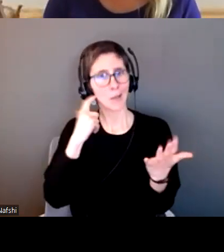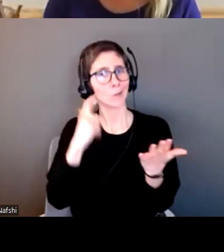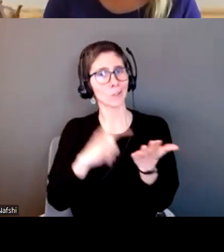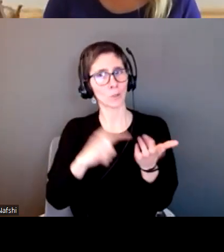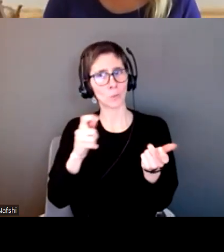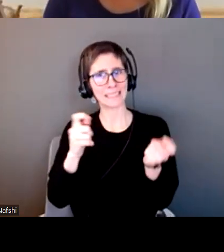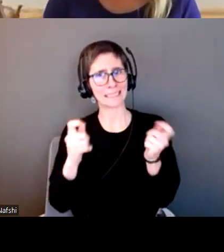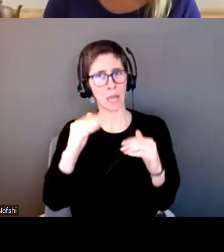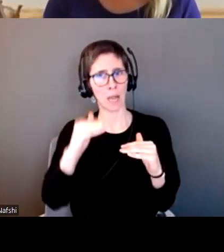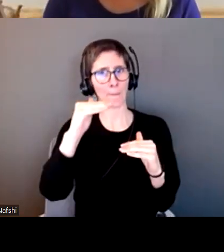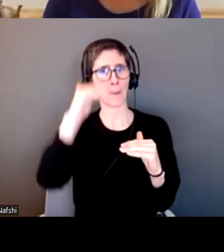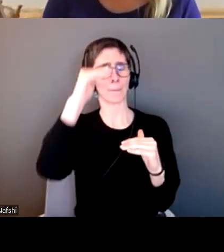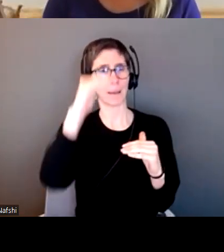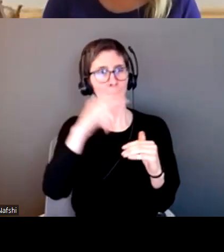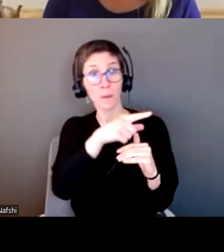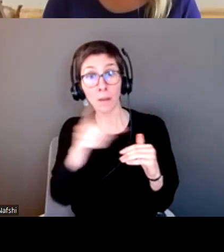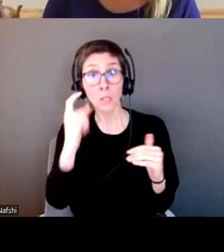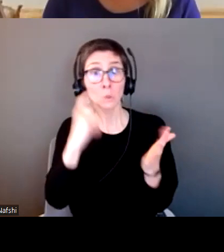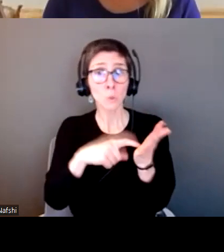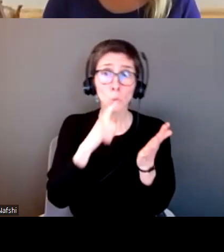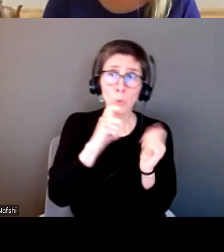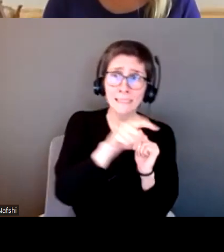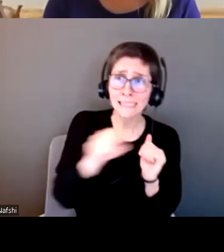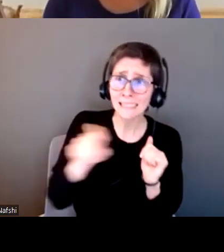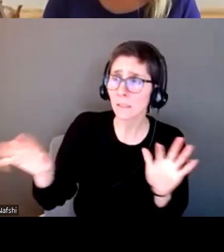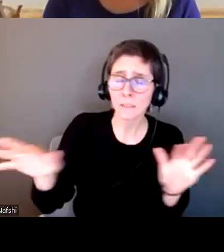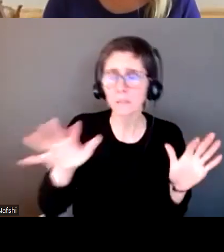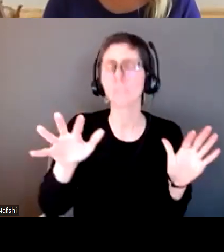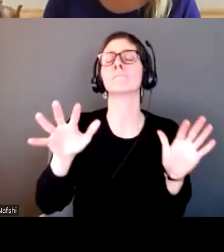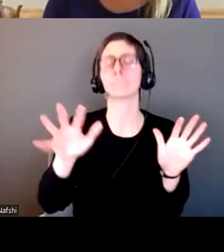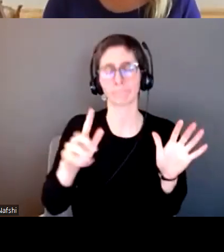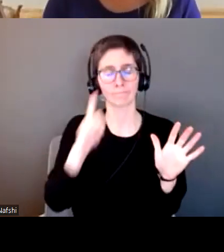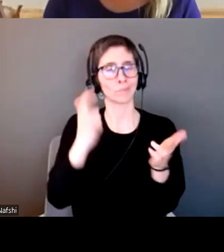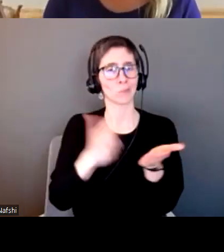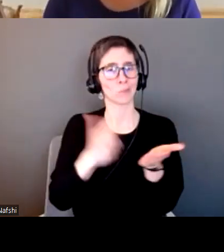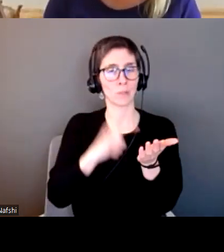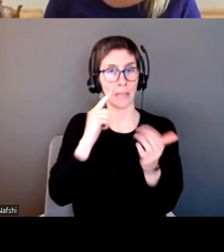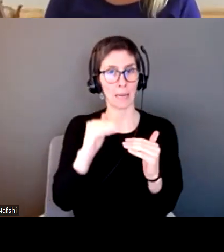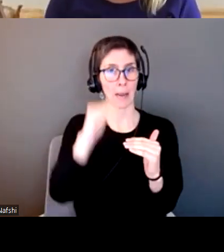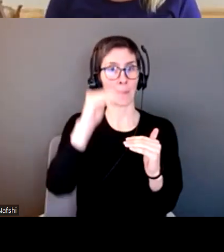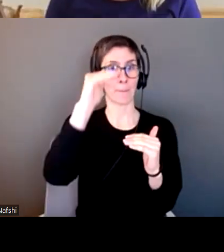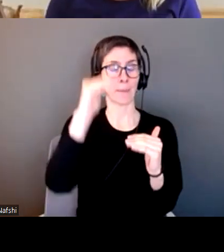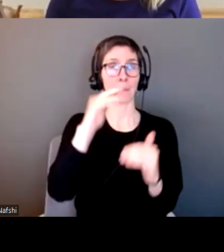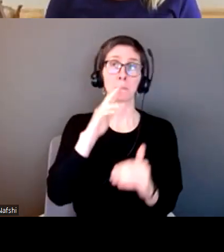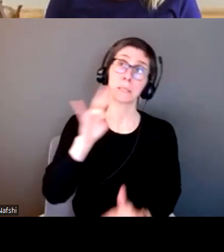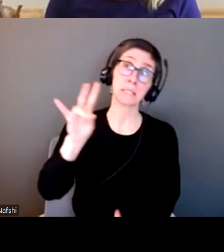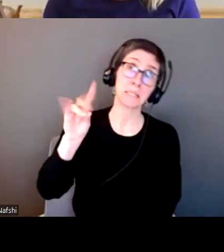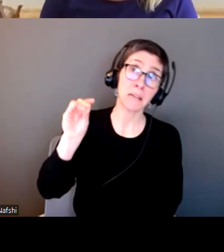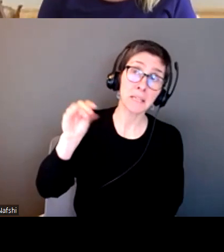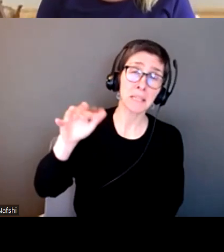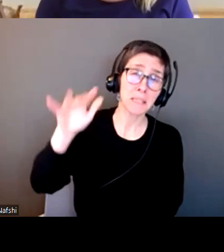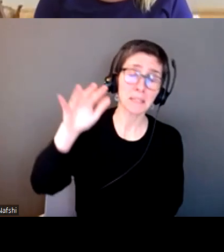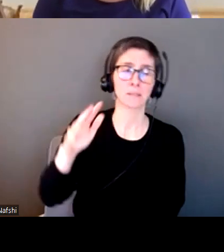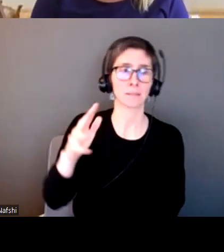given the need and the applicants we're seeing. We're seeing that that is moving upwards, that 70s are looking to